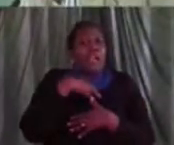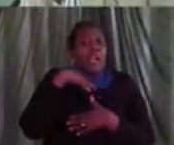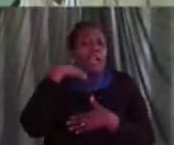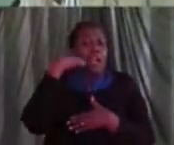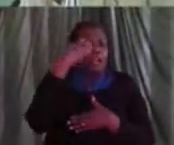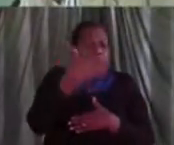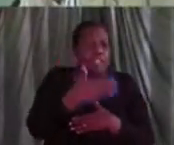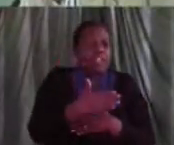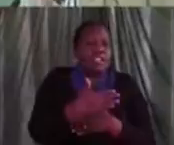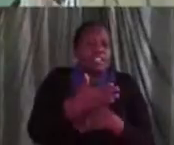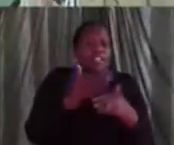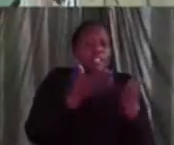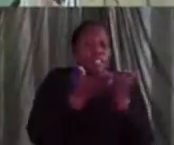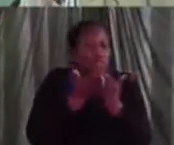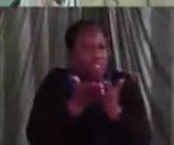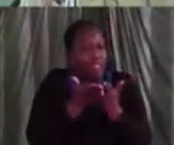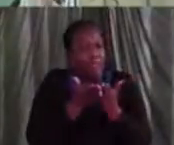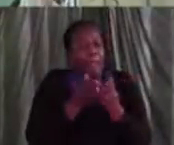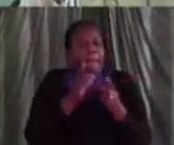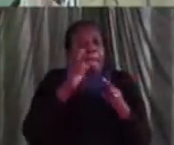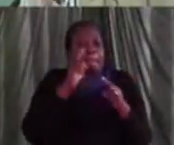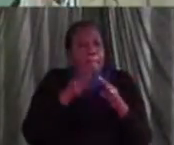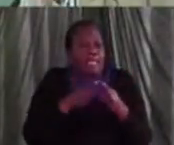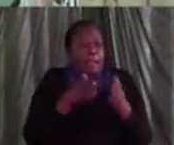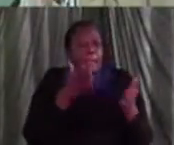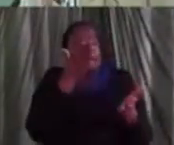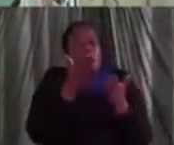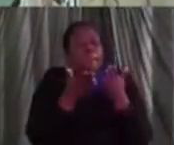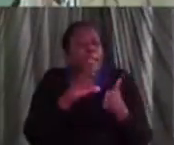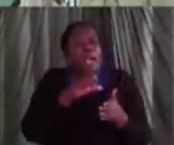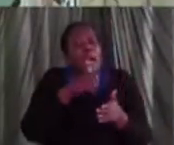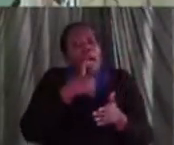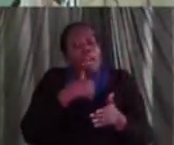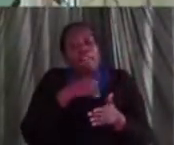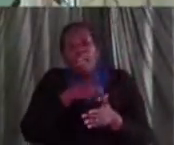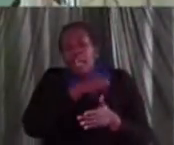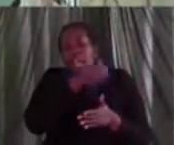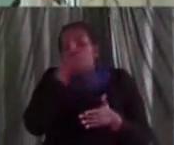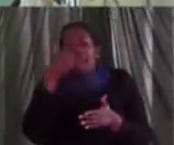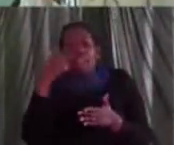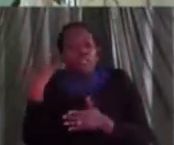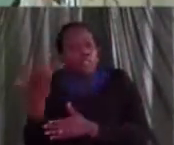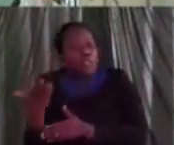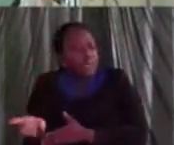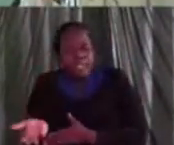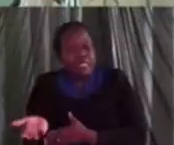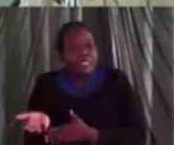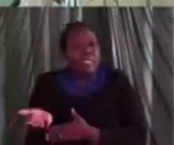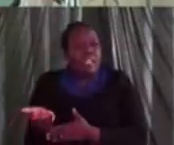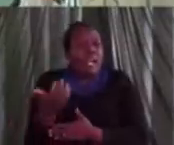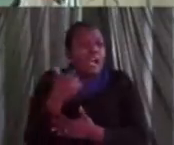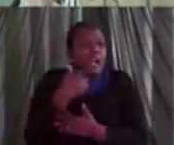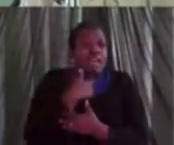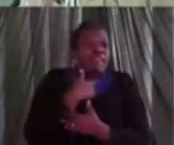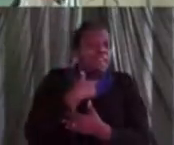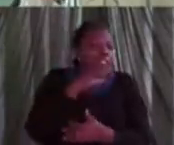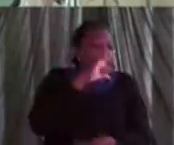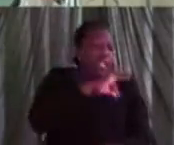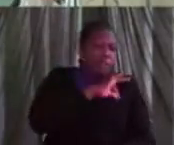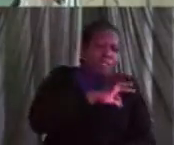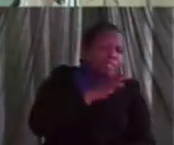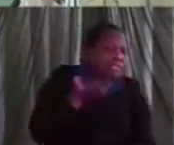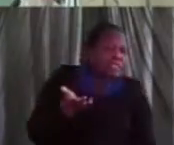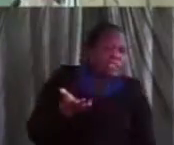years, but she may be having some assets. She has an income in the form of a pension. She may be having